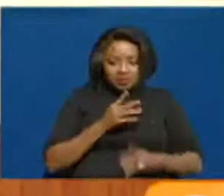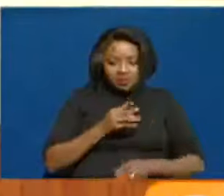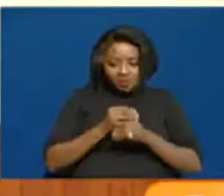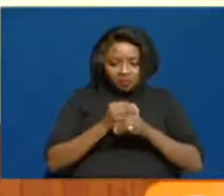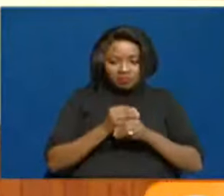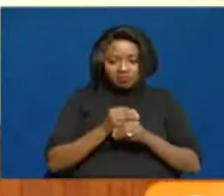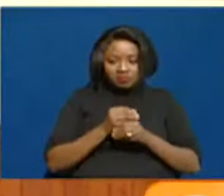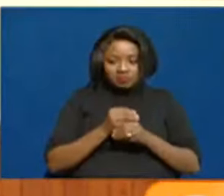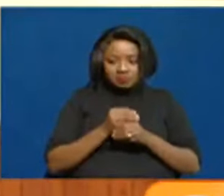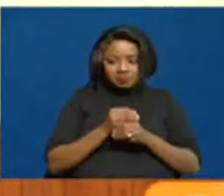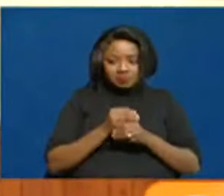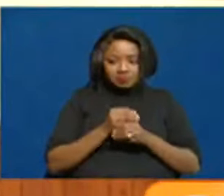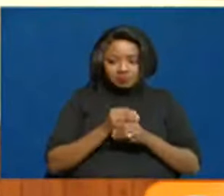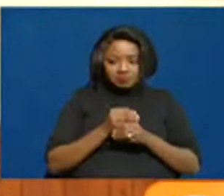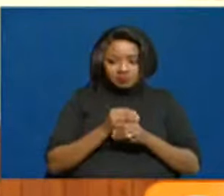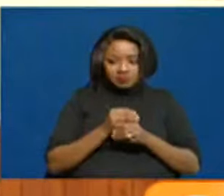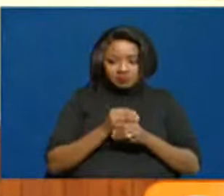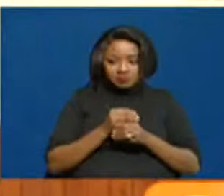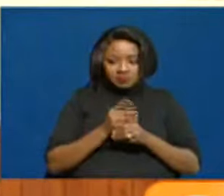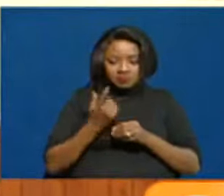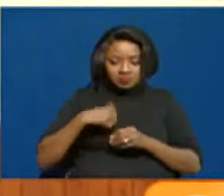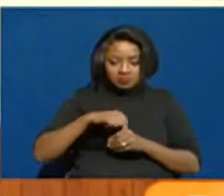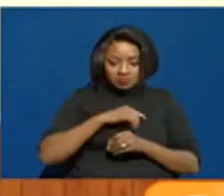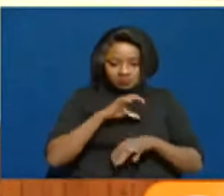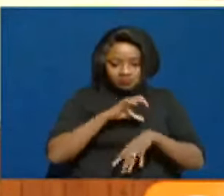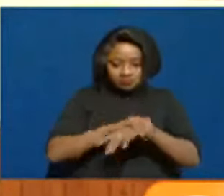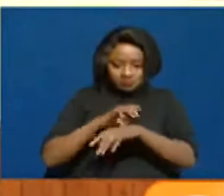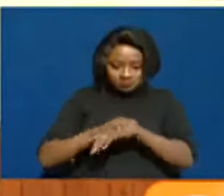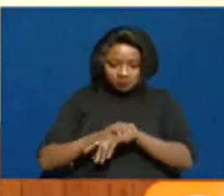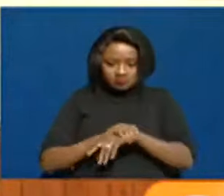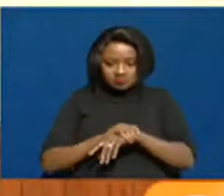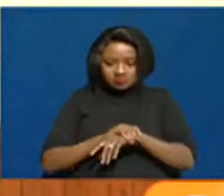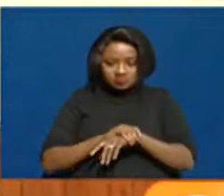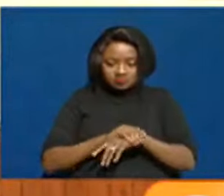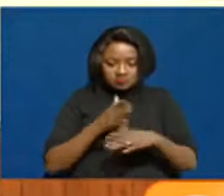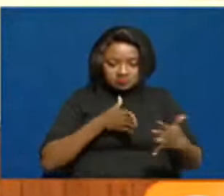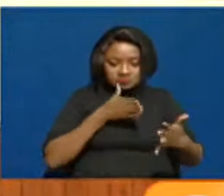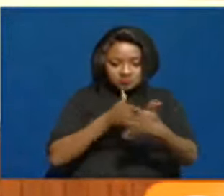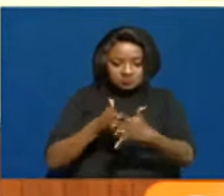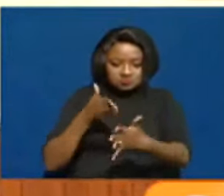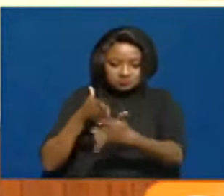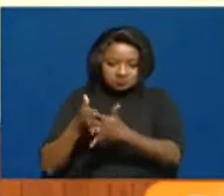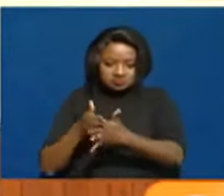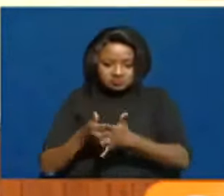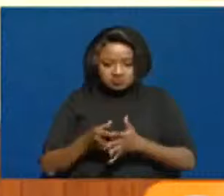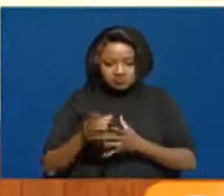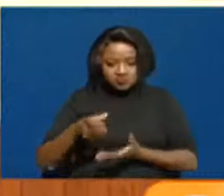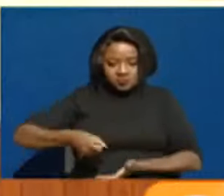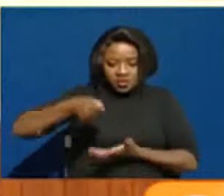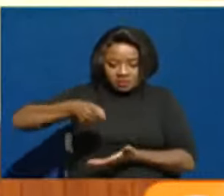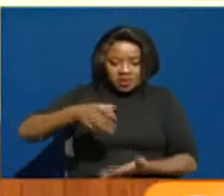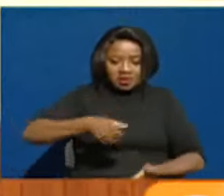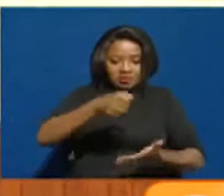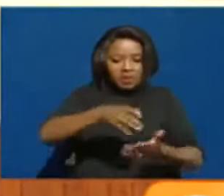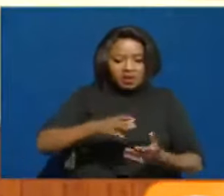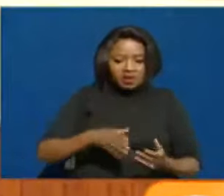borders. We are getting the banned plastic, the flimsy bags that were banned in this country